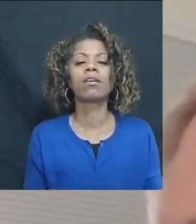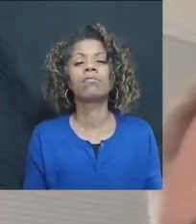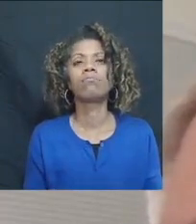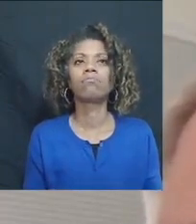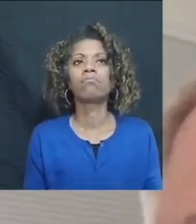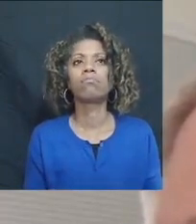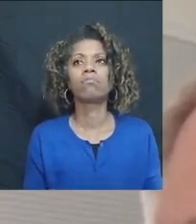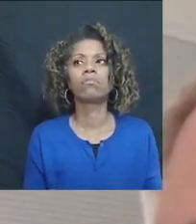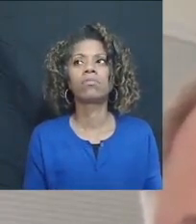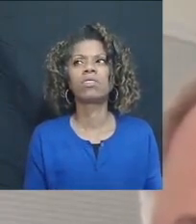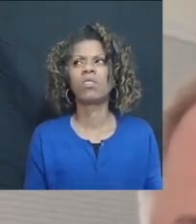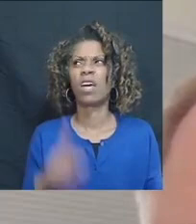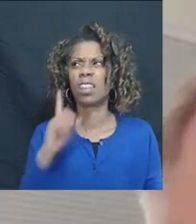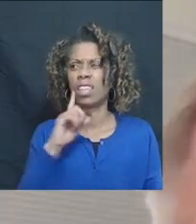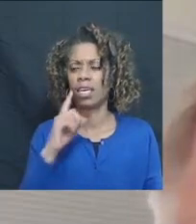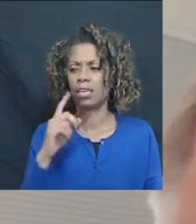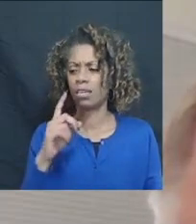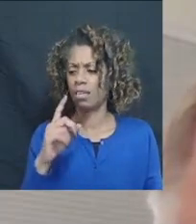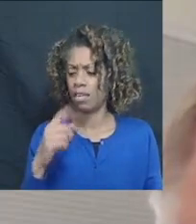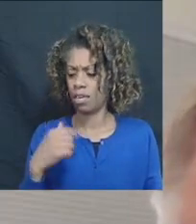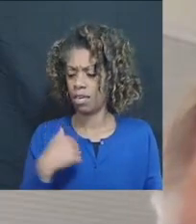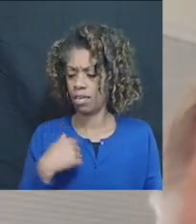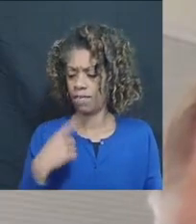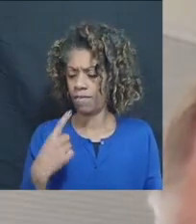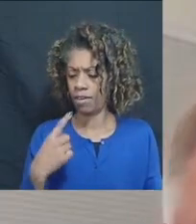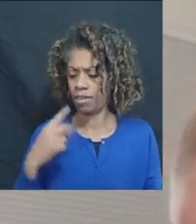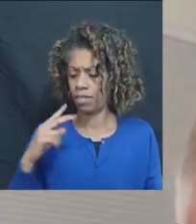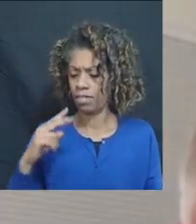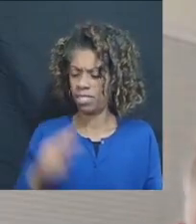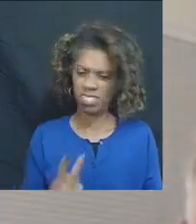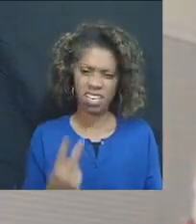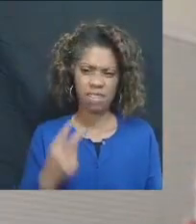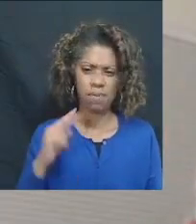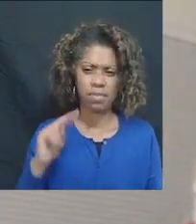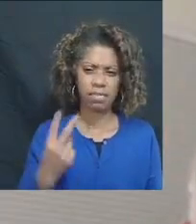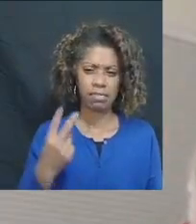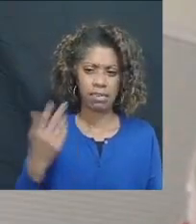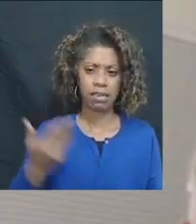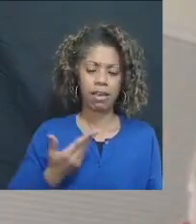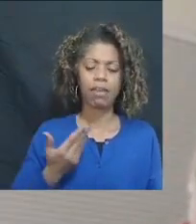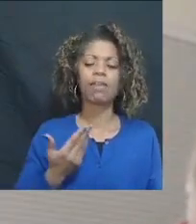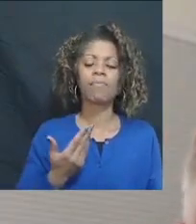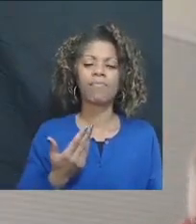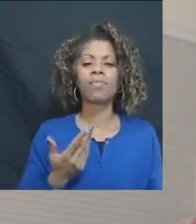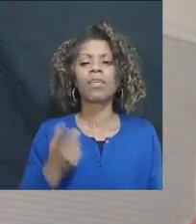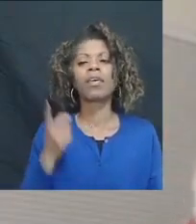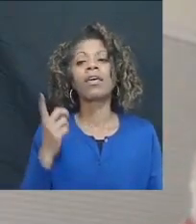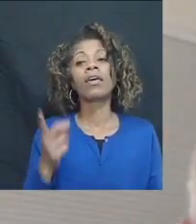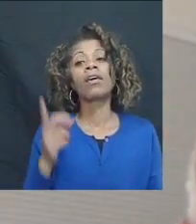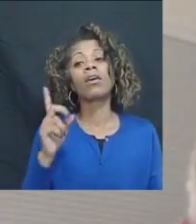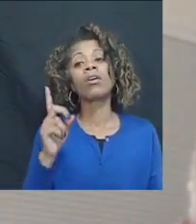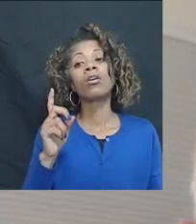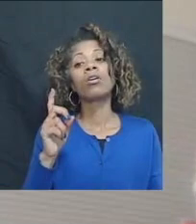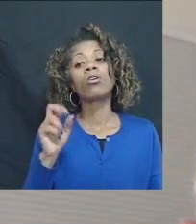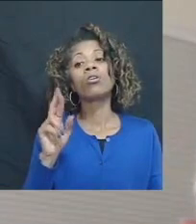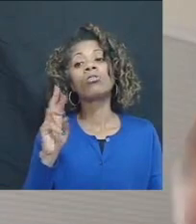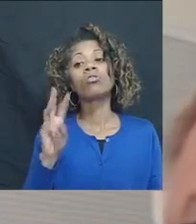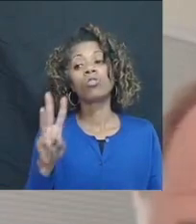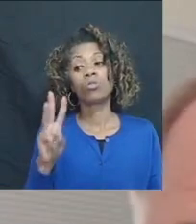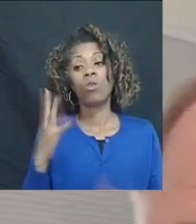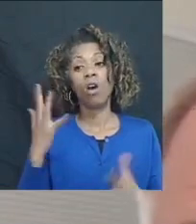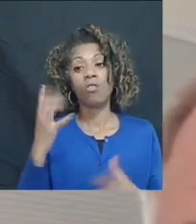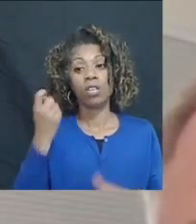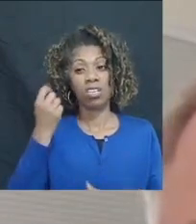hire to come in to run communications. Because since he had been in politics, he actually understood